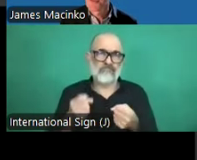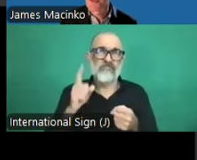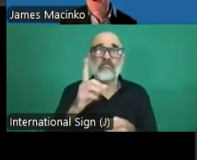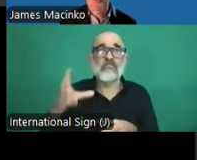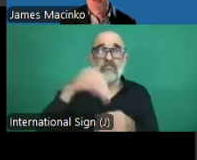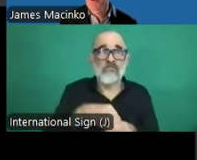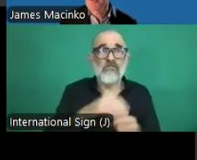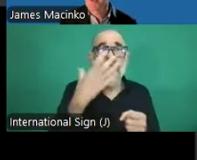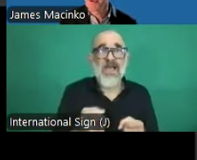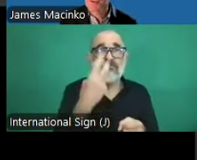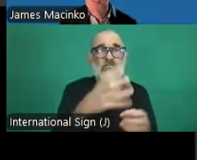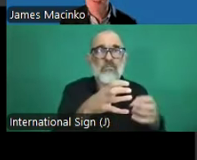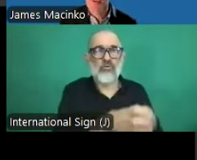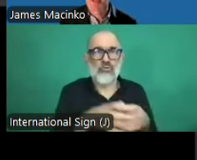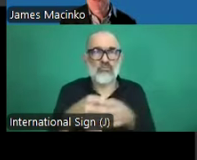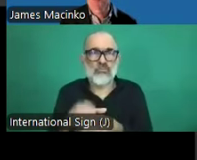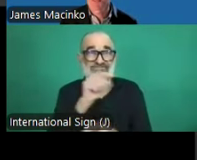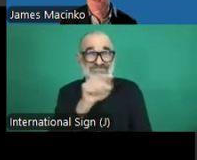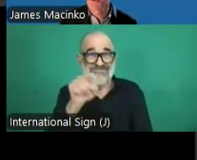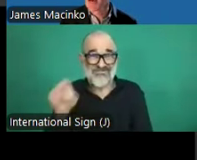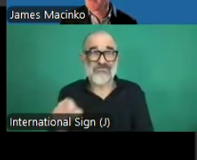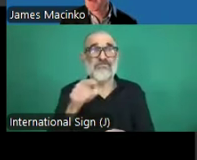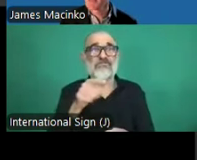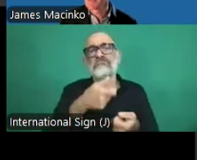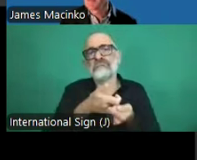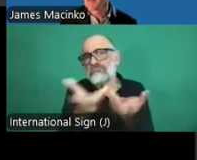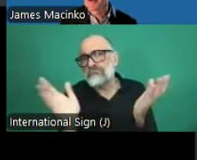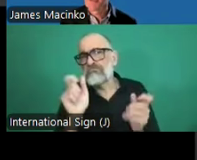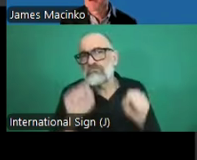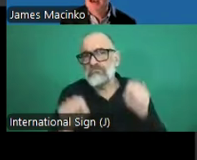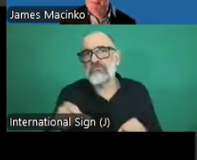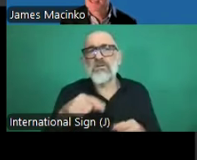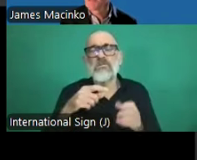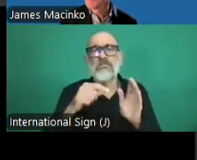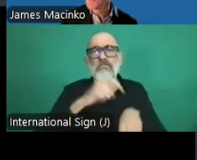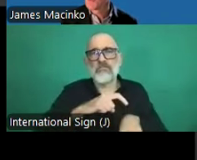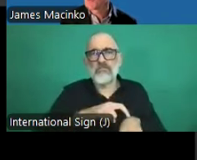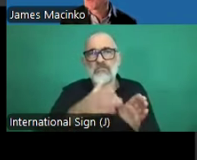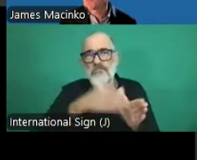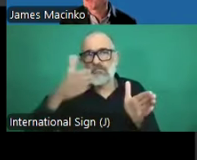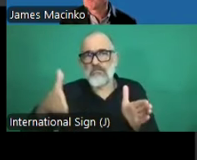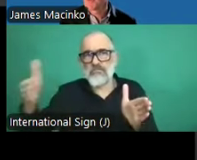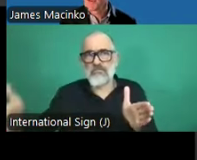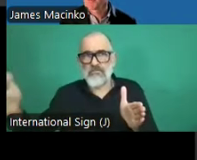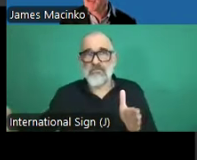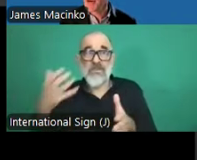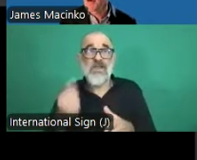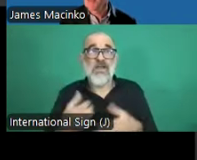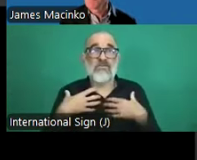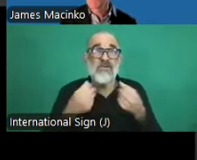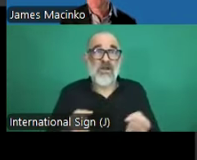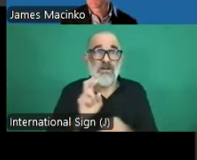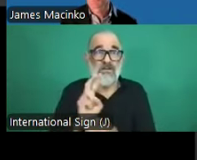met for those with a health problem, and 2% were not met for those who were looking for preventive